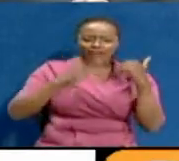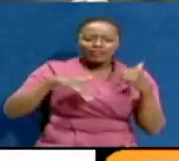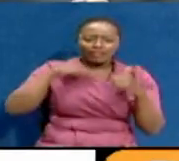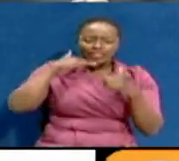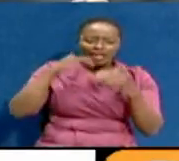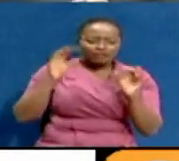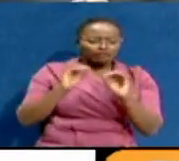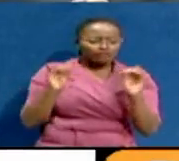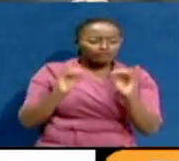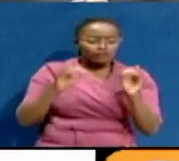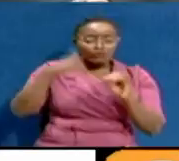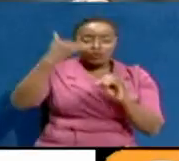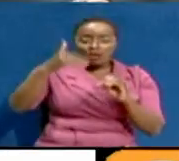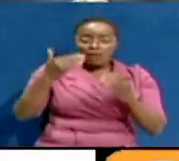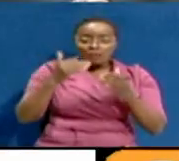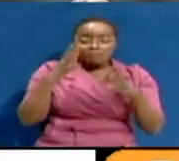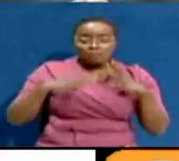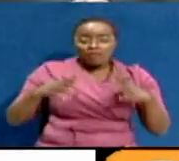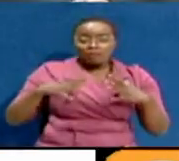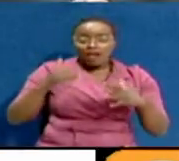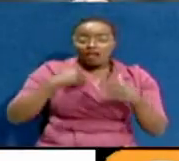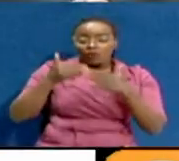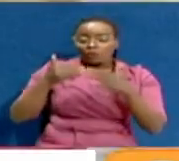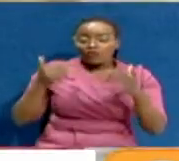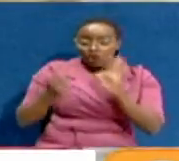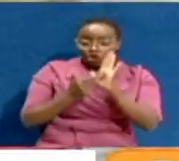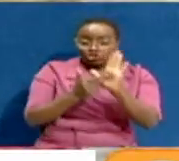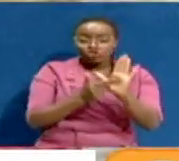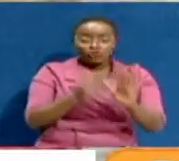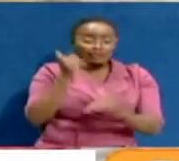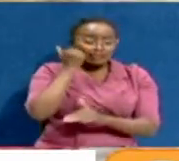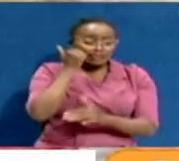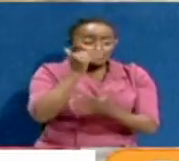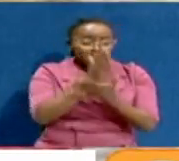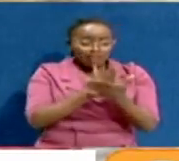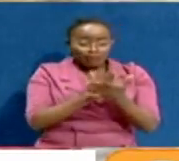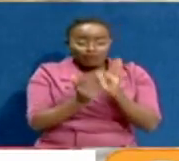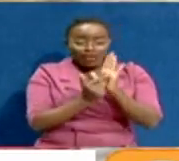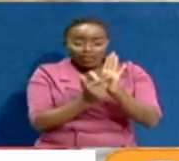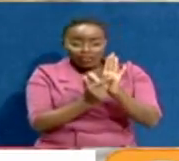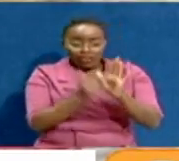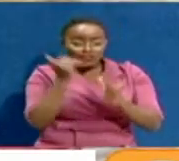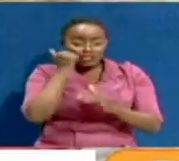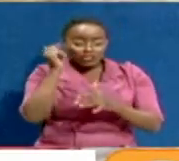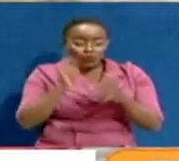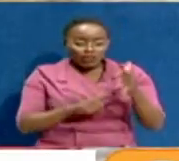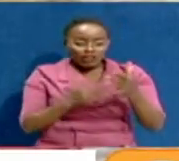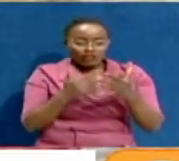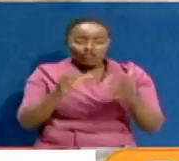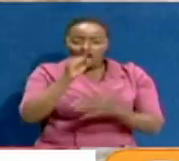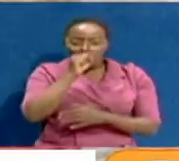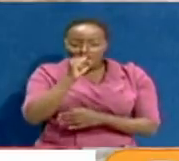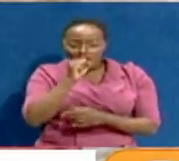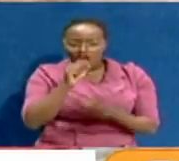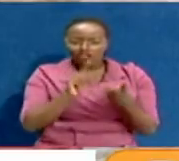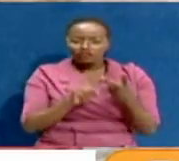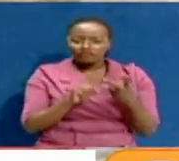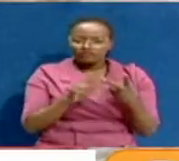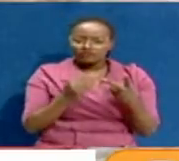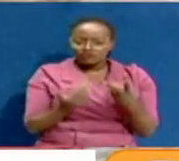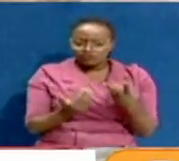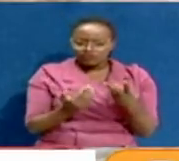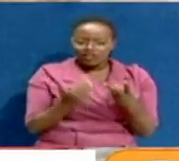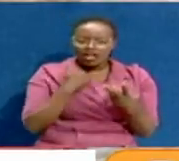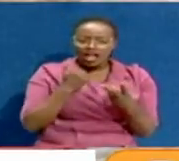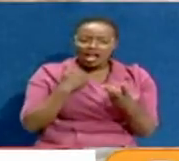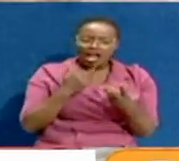down. Often people may have had some initial symptoms, and some of the initial symptoms you see are things like cough, they